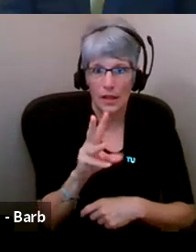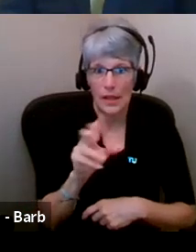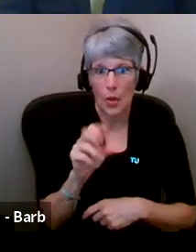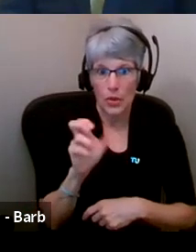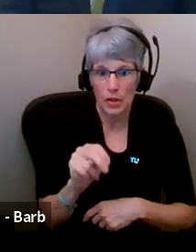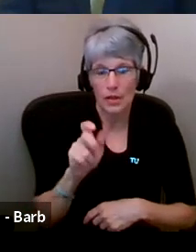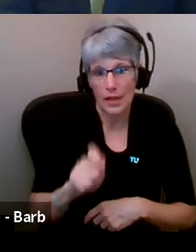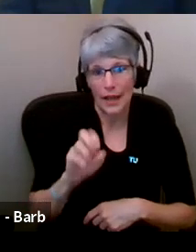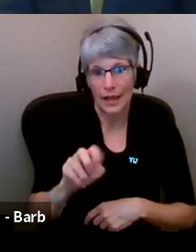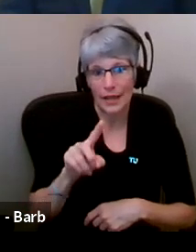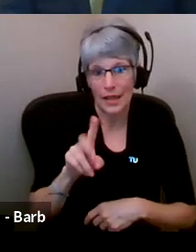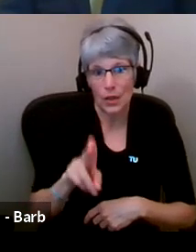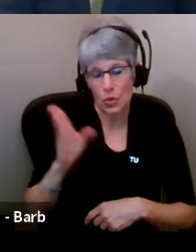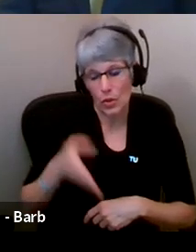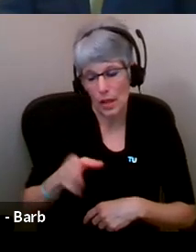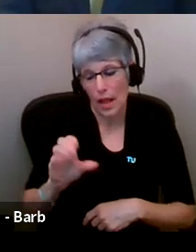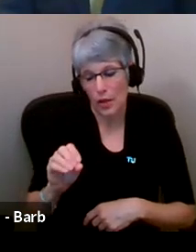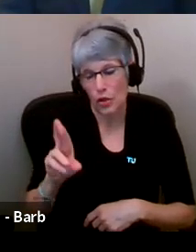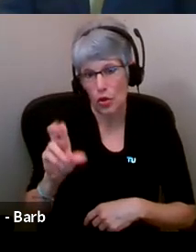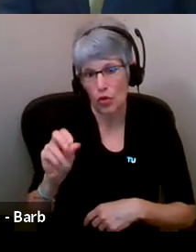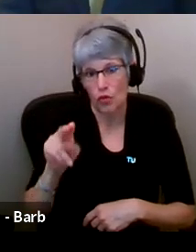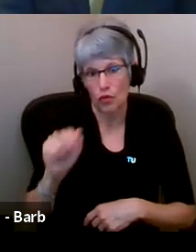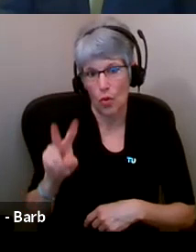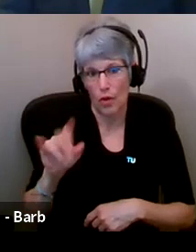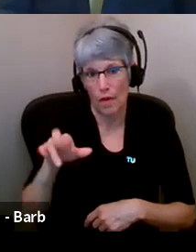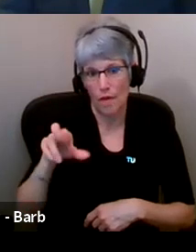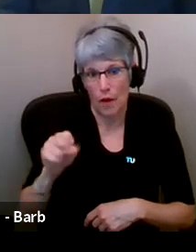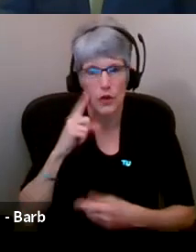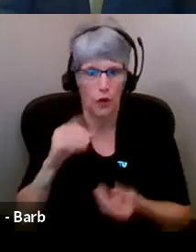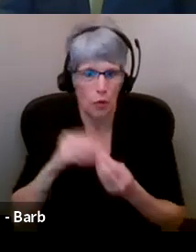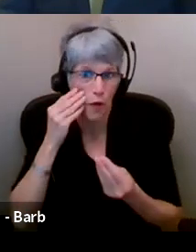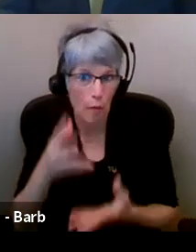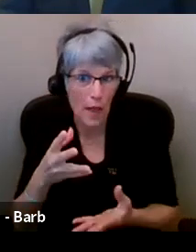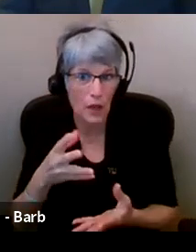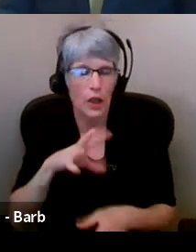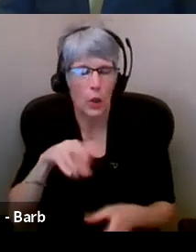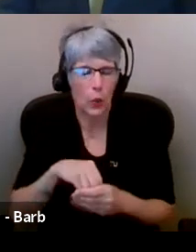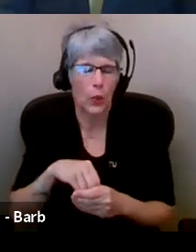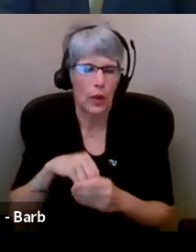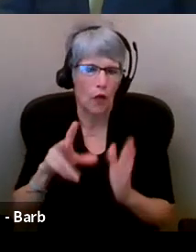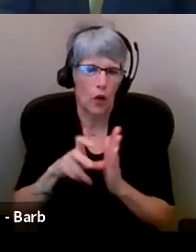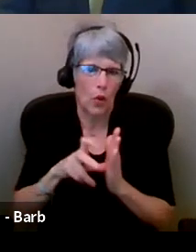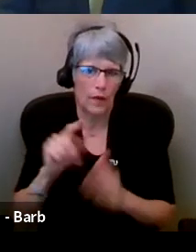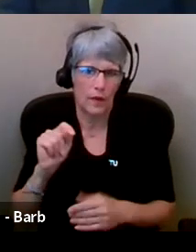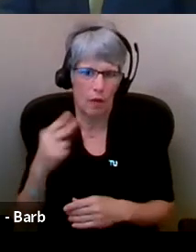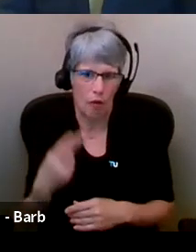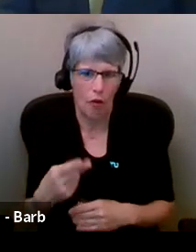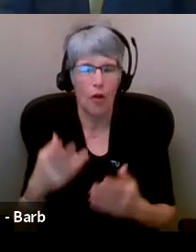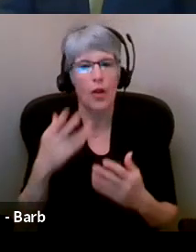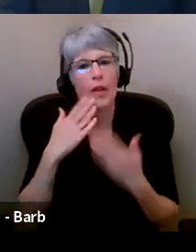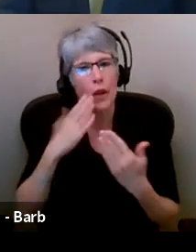Towson.edu/coronavirus for more information, including a recording of this town hall later this week. Thank you to all of our panelists. Special thank you to